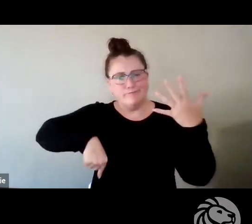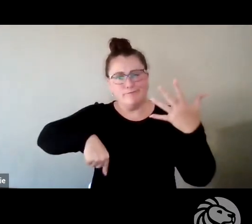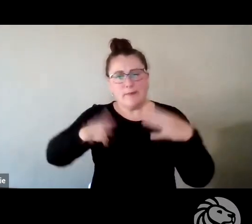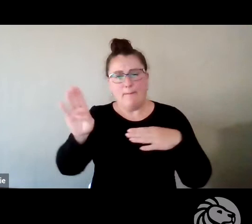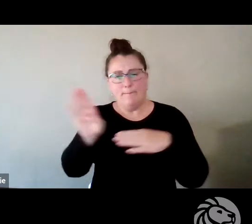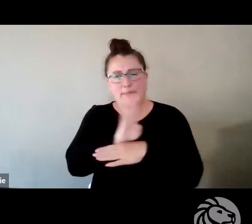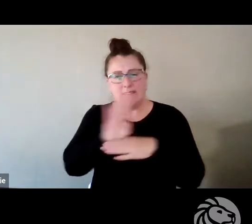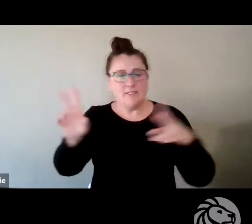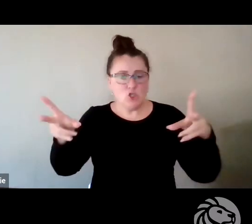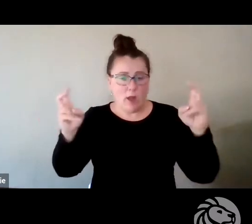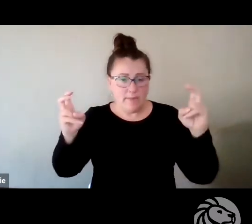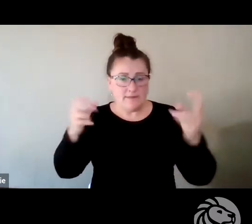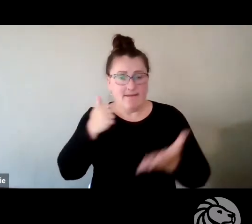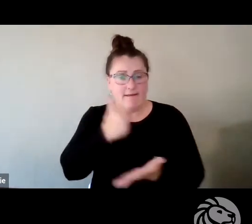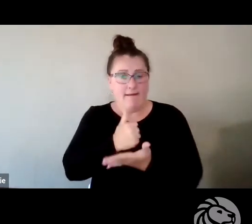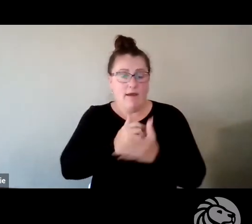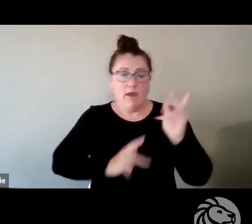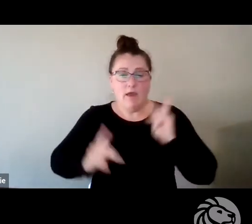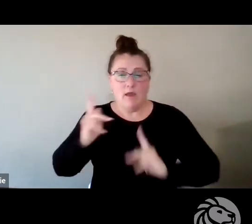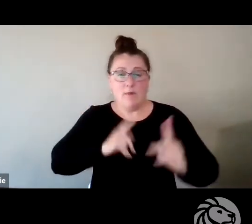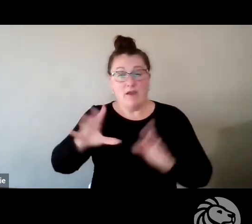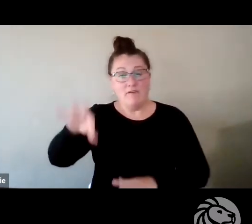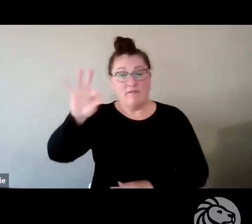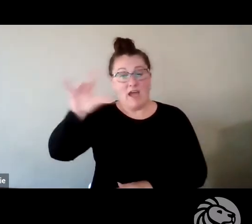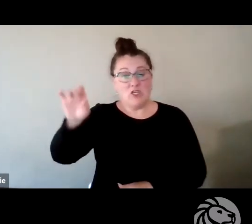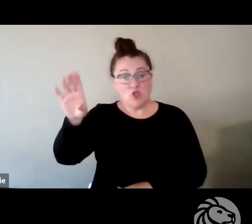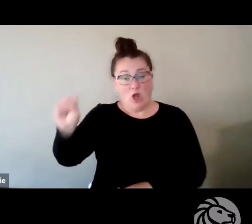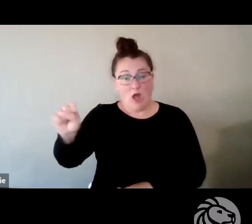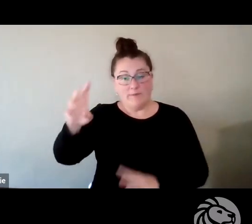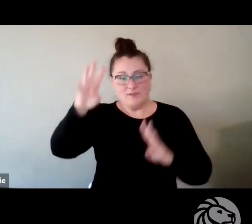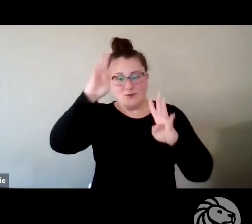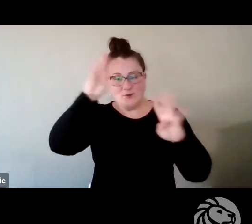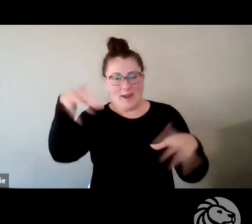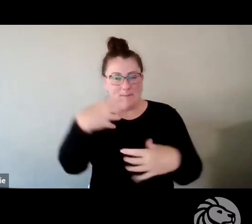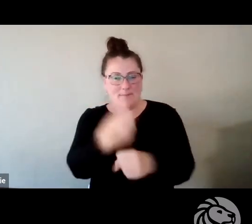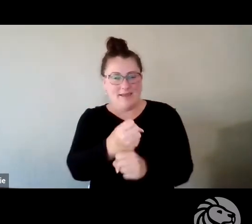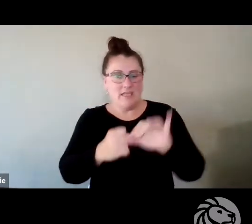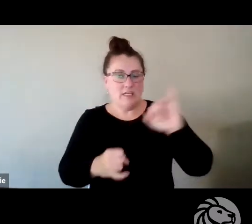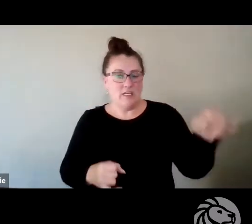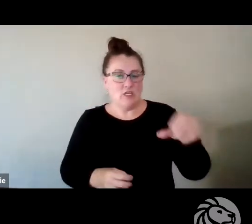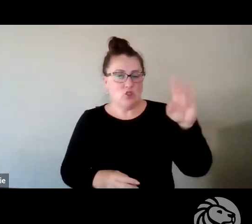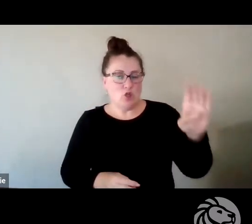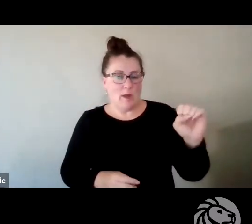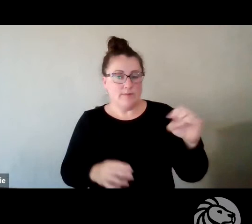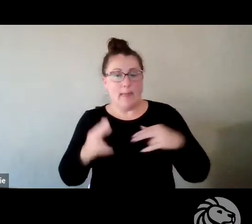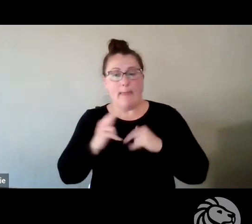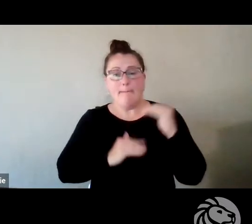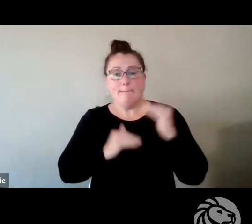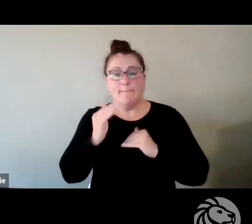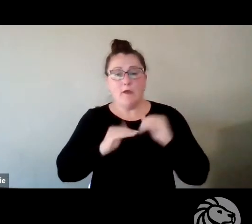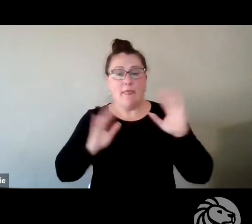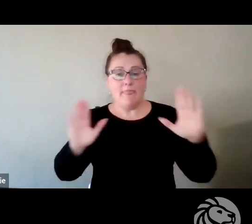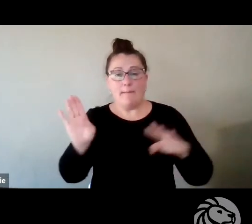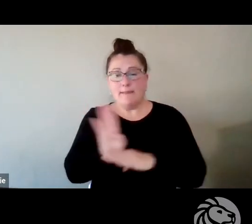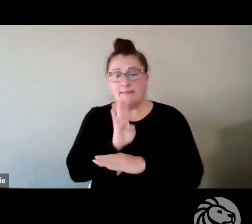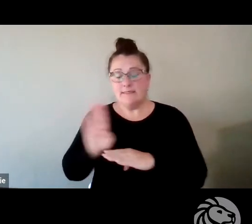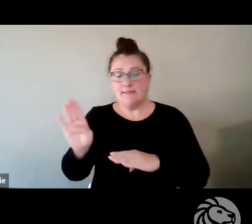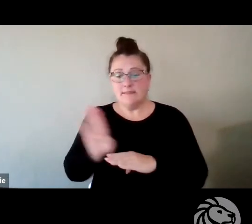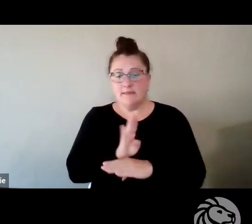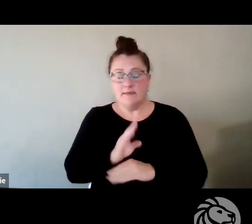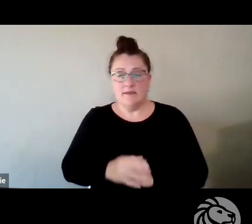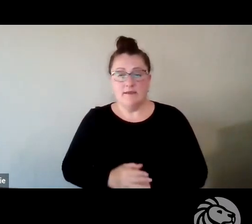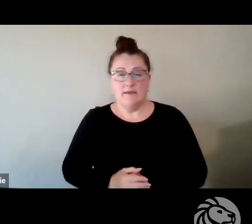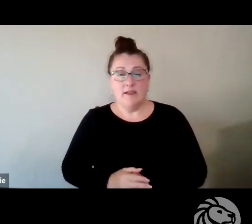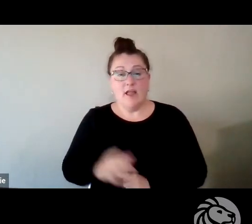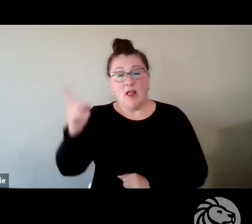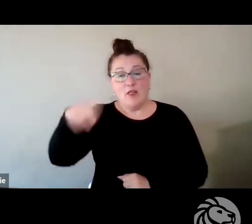topics to help people find jobs, create jobs, build their businesses. We know those